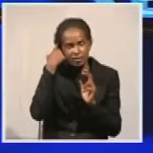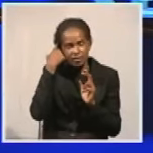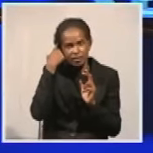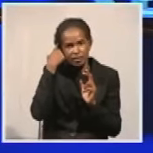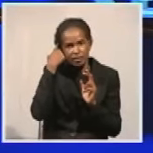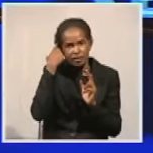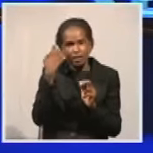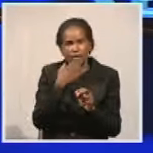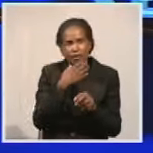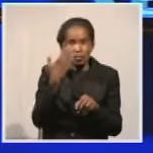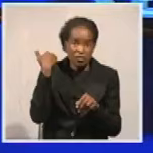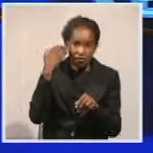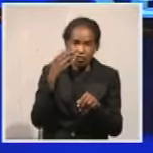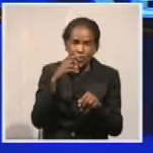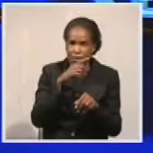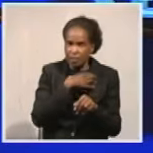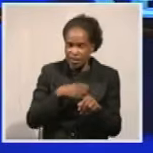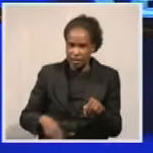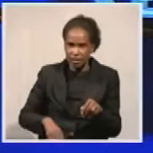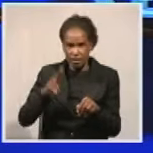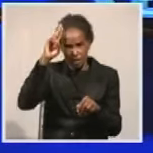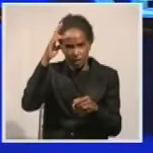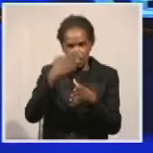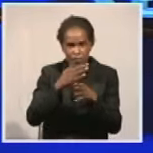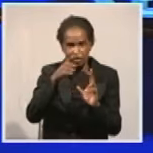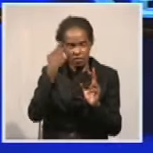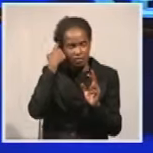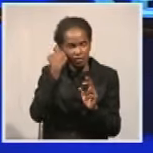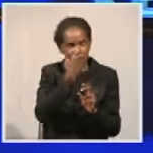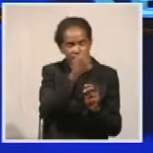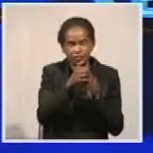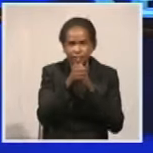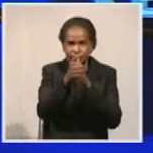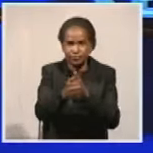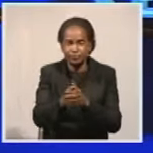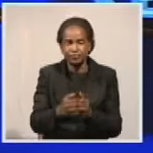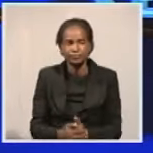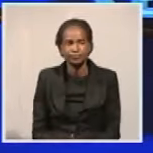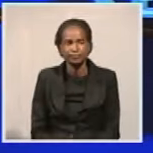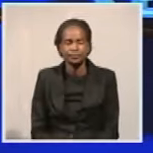undertook that upon himself to